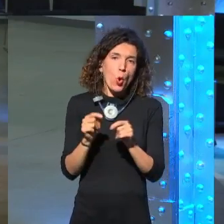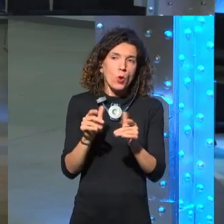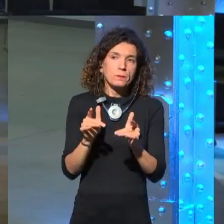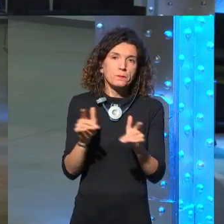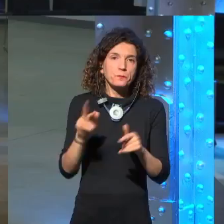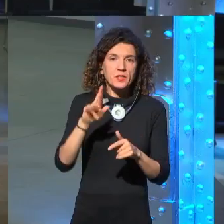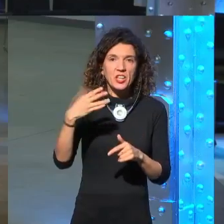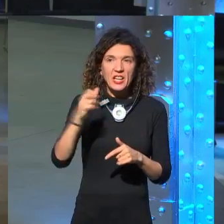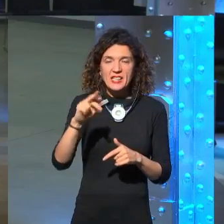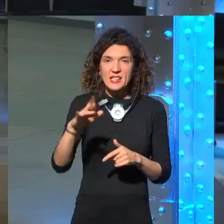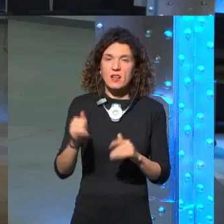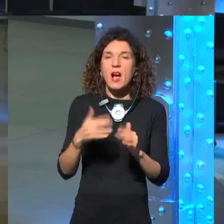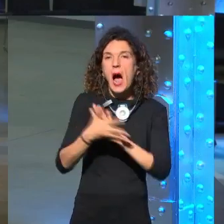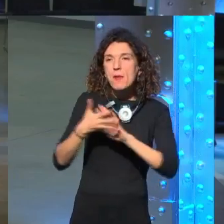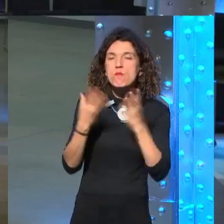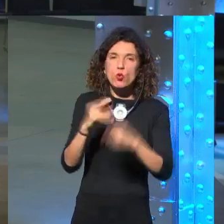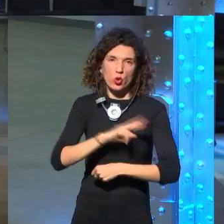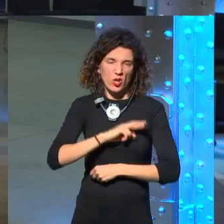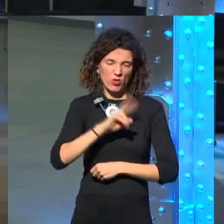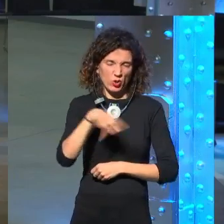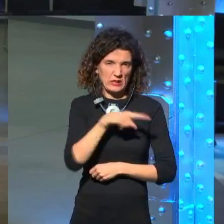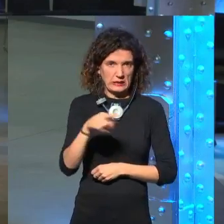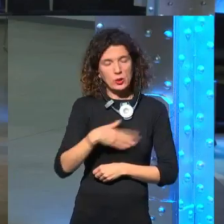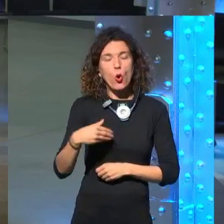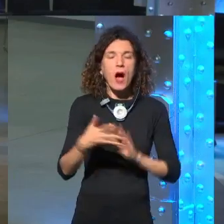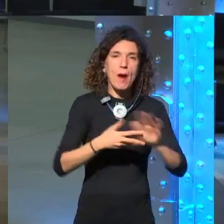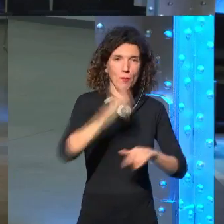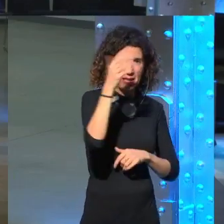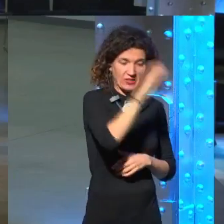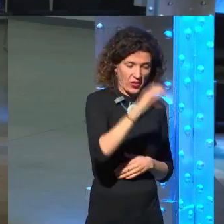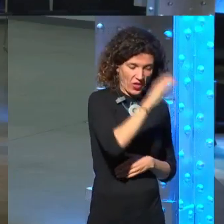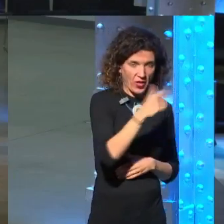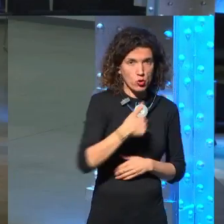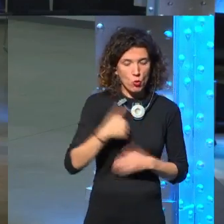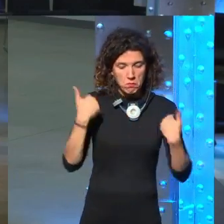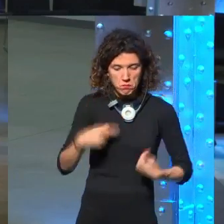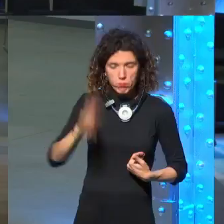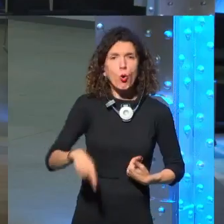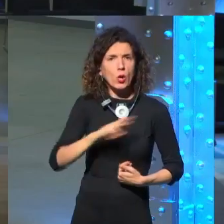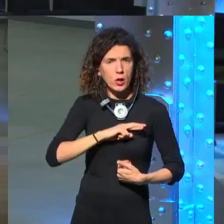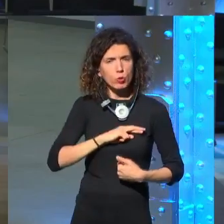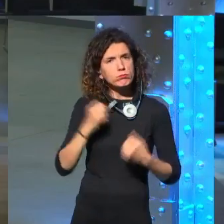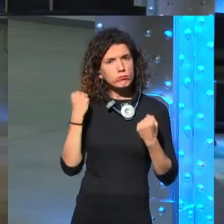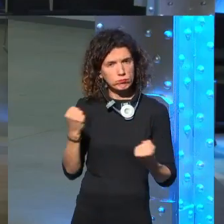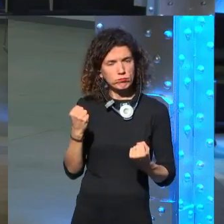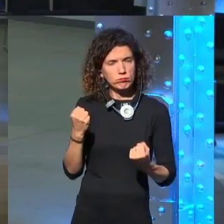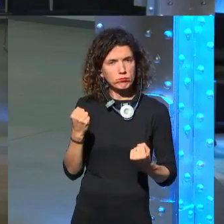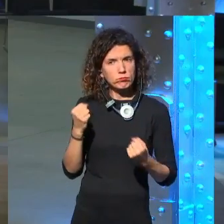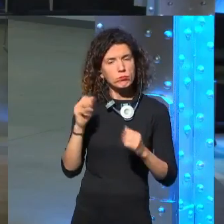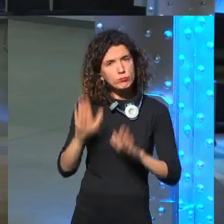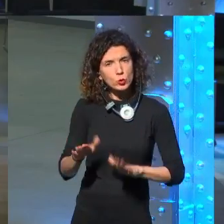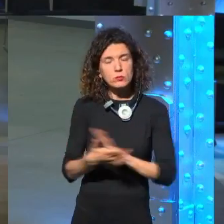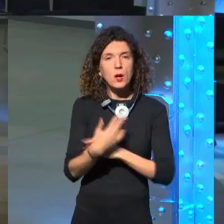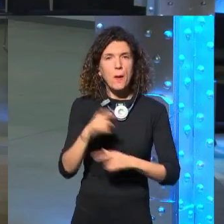religion. So I told the journalists, I am in fact a deeply religious man. Now, the journalists were slightly shocked by